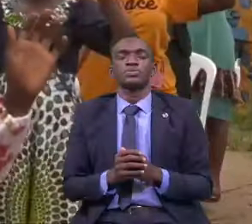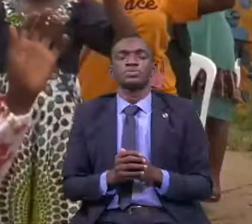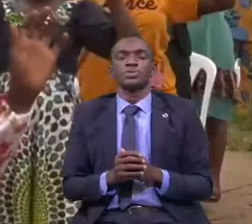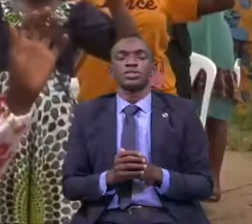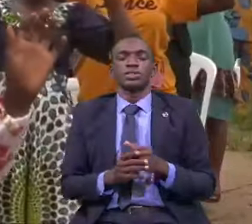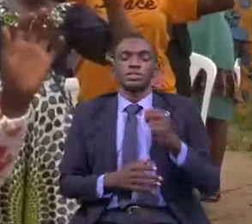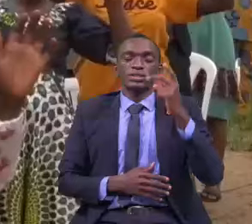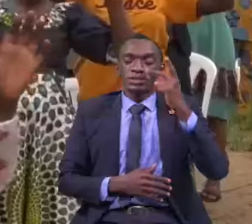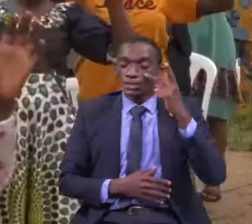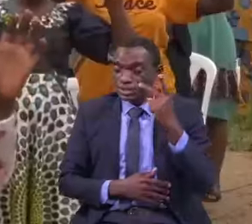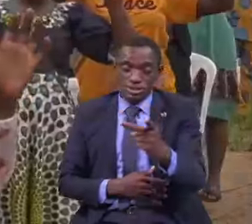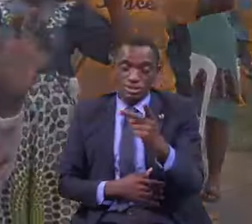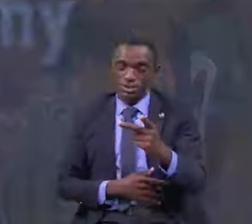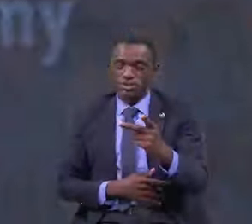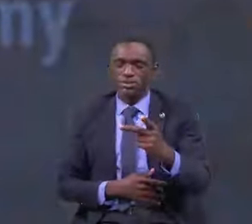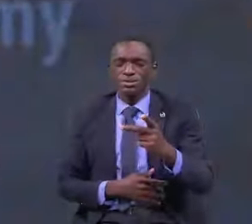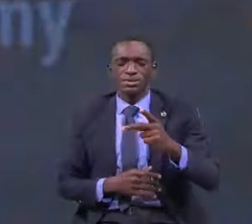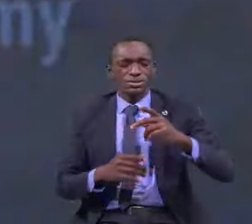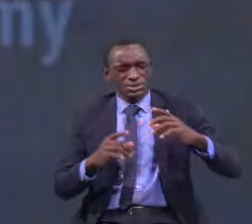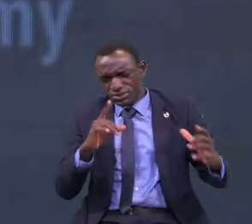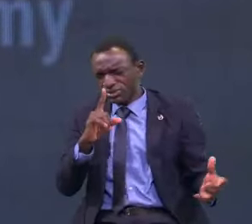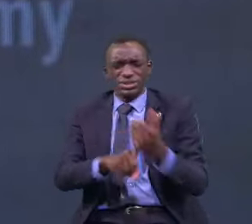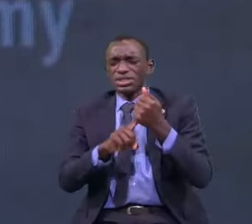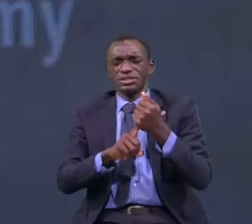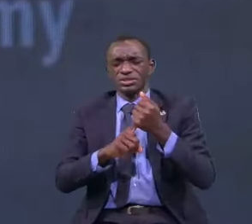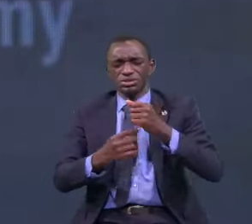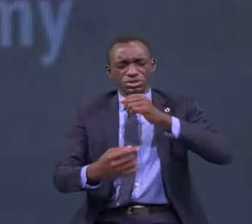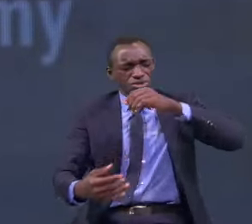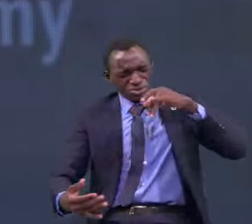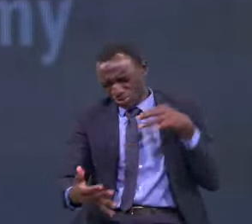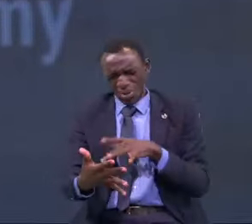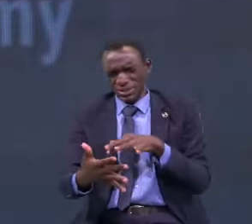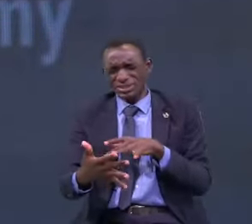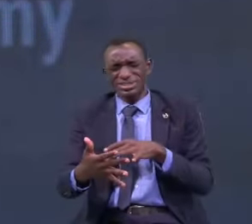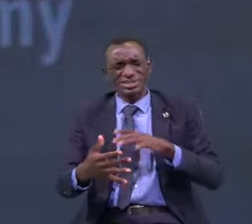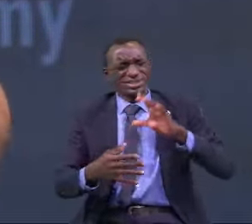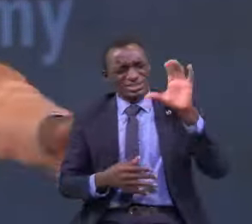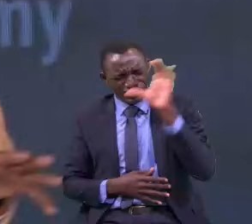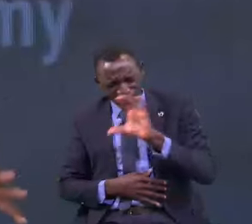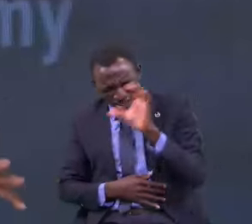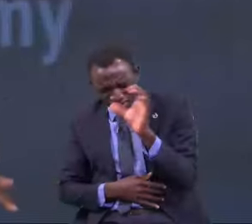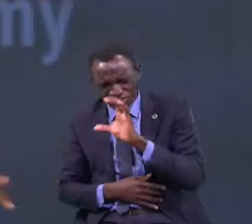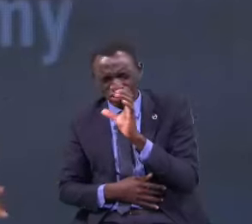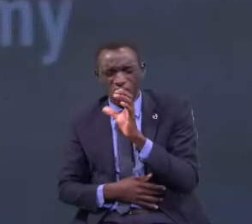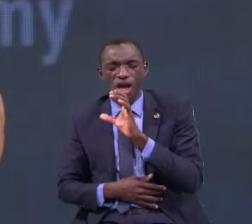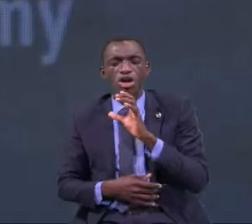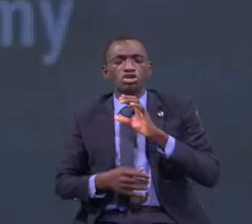See. Seize. Study. Search.